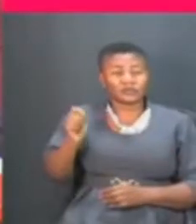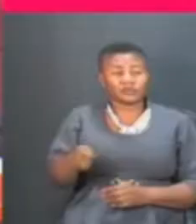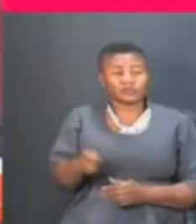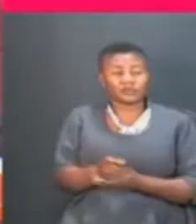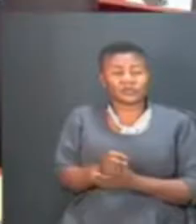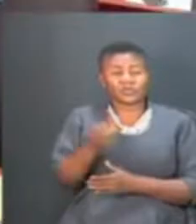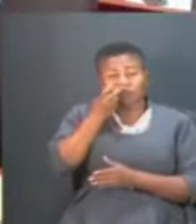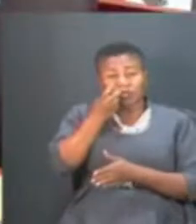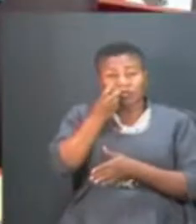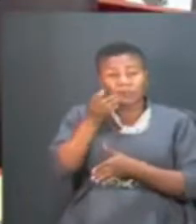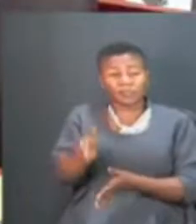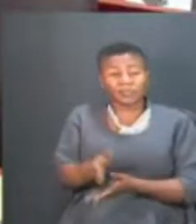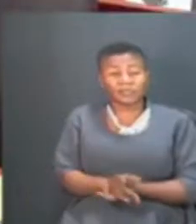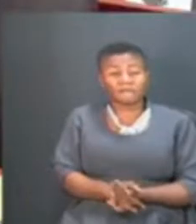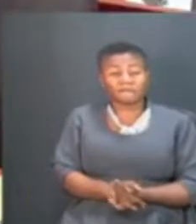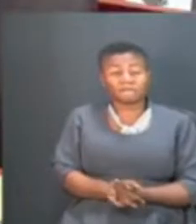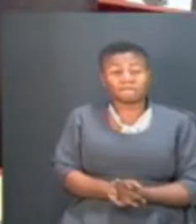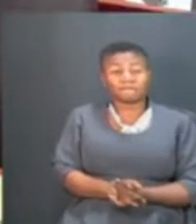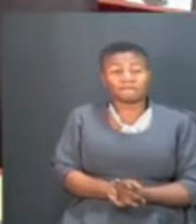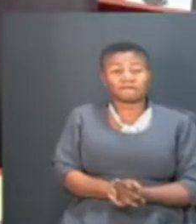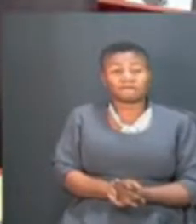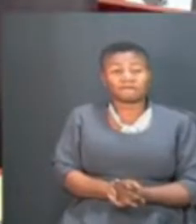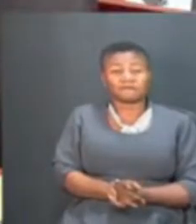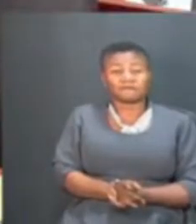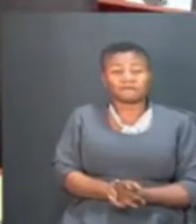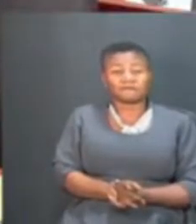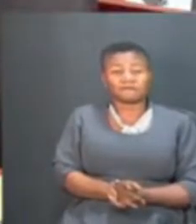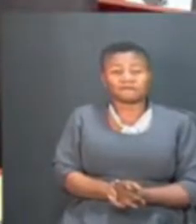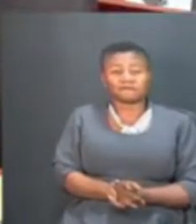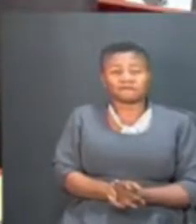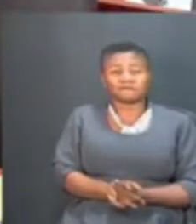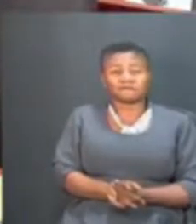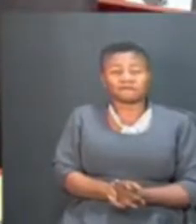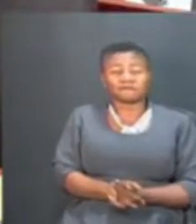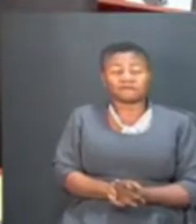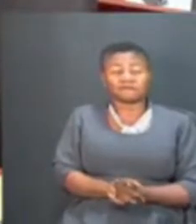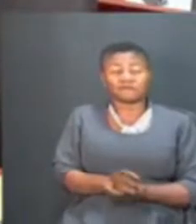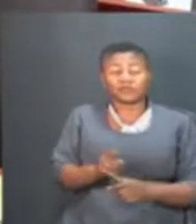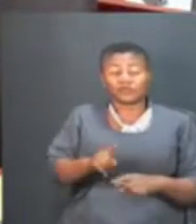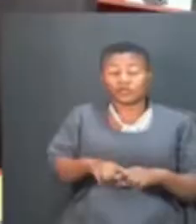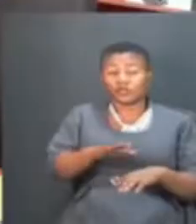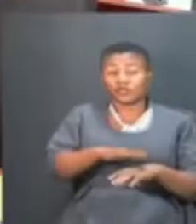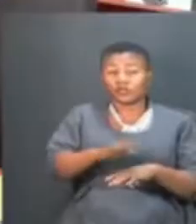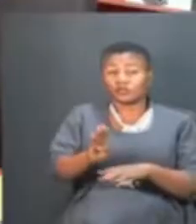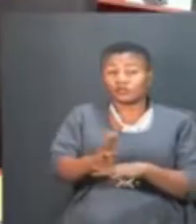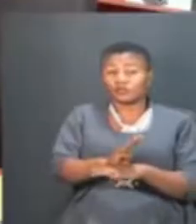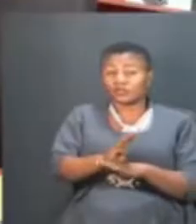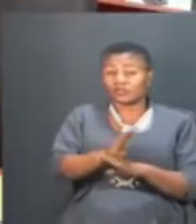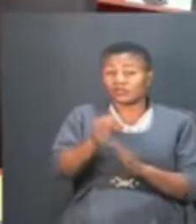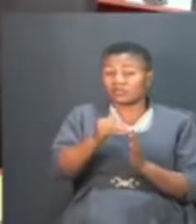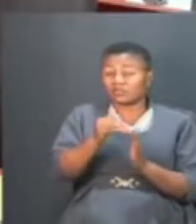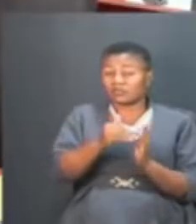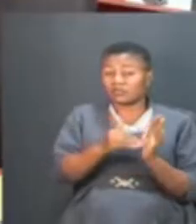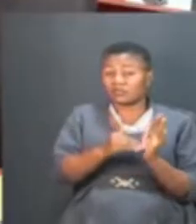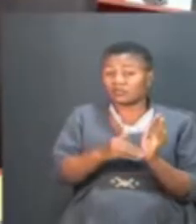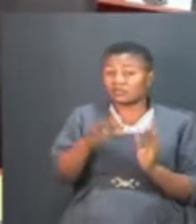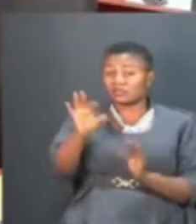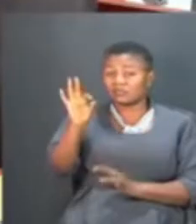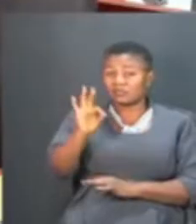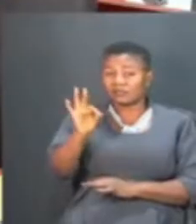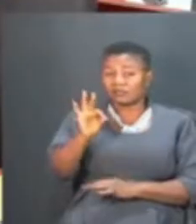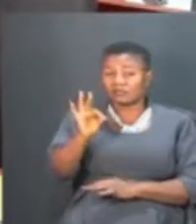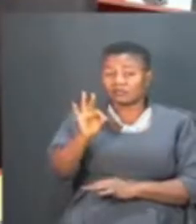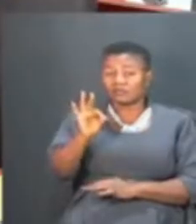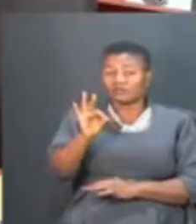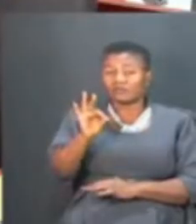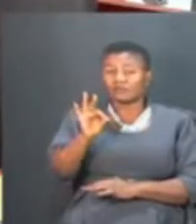Speaker, in respect of the business listed 9, there's